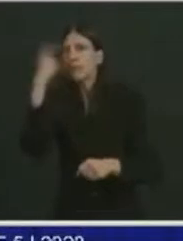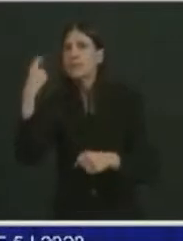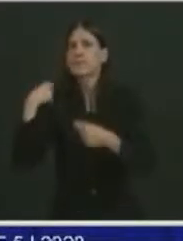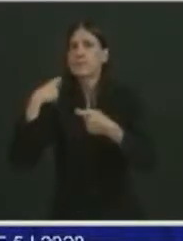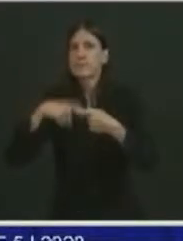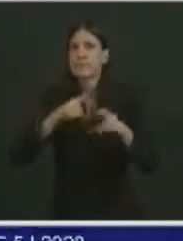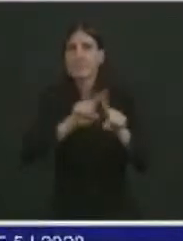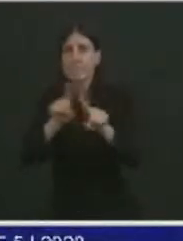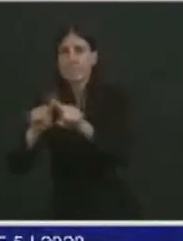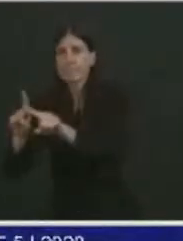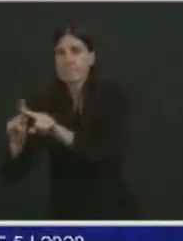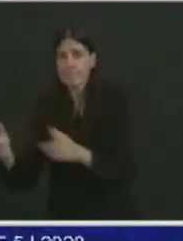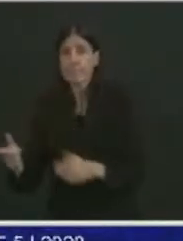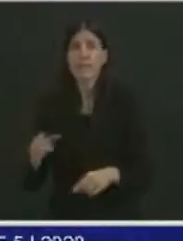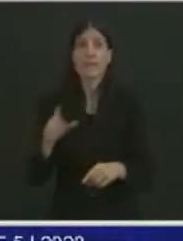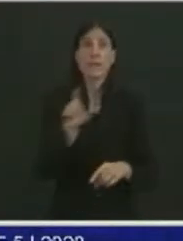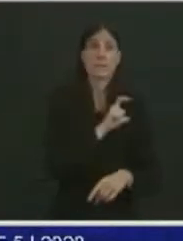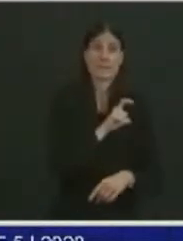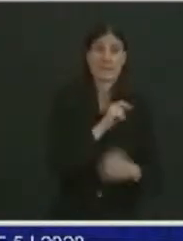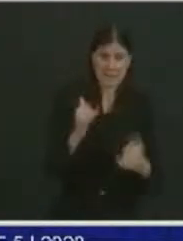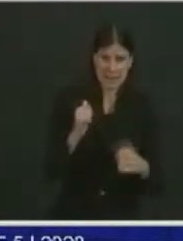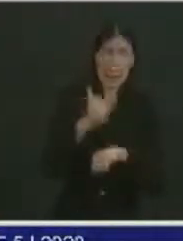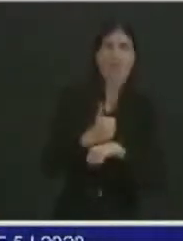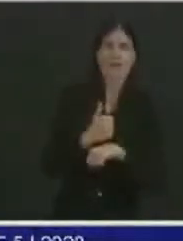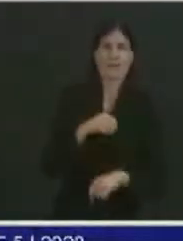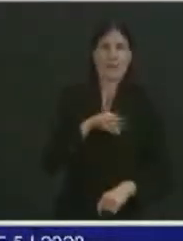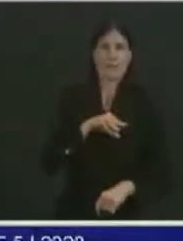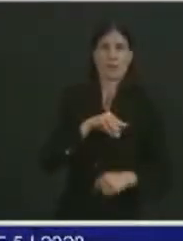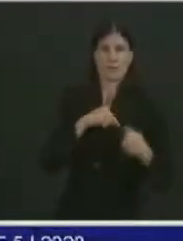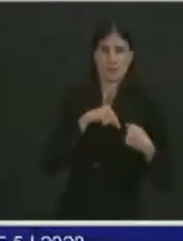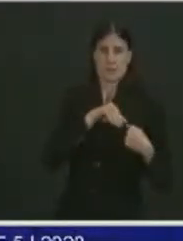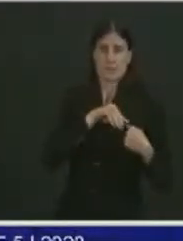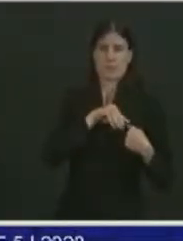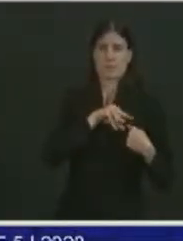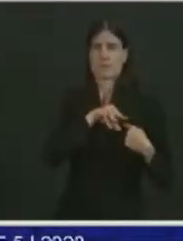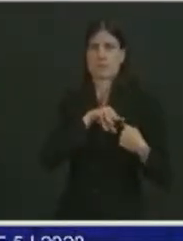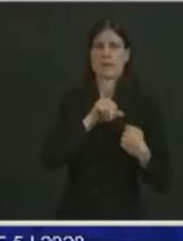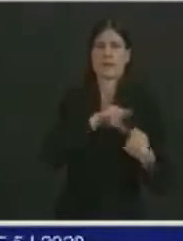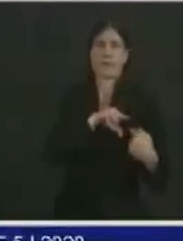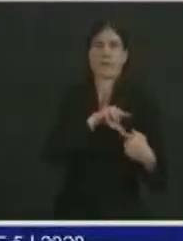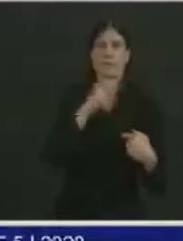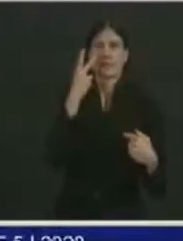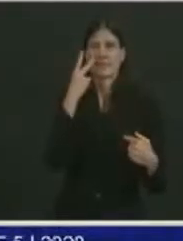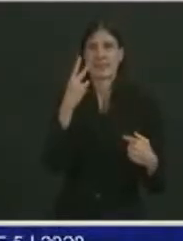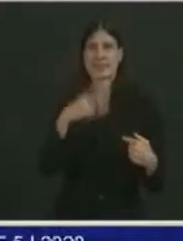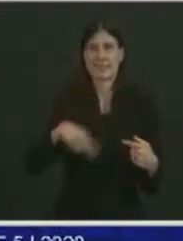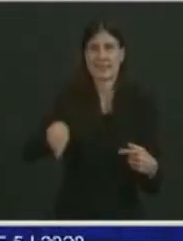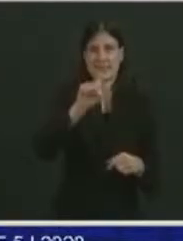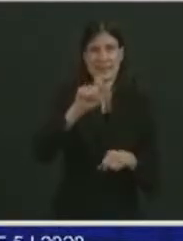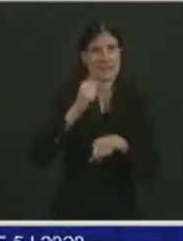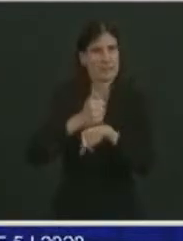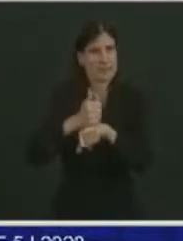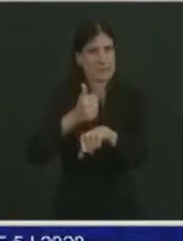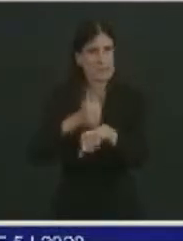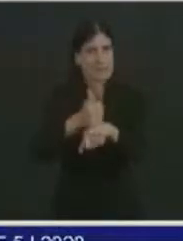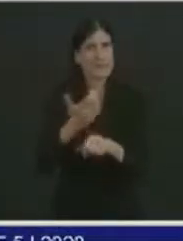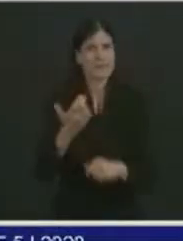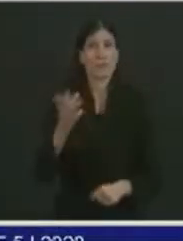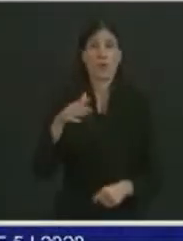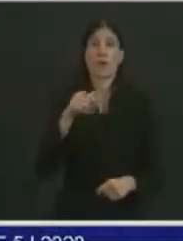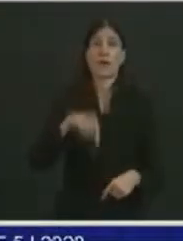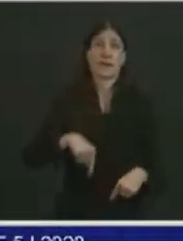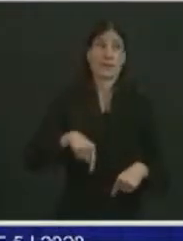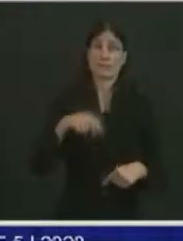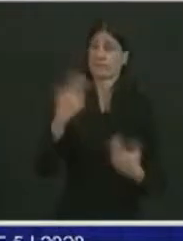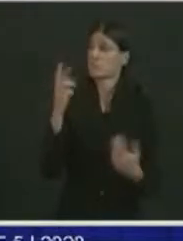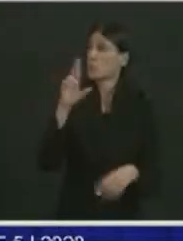racism? Yes. So I am, in no way am I saying we're perfect. I'll be crystal clear about that. But truthfully, I feel very